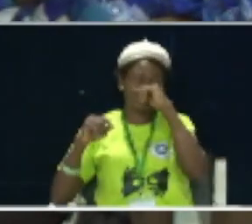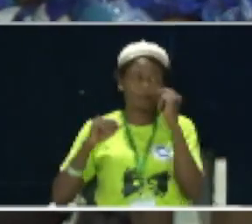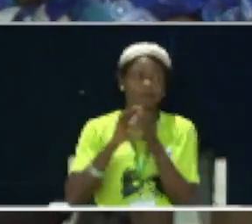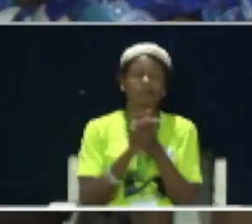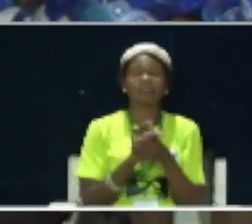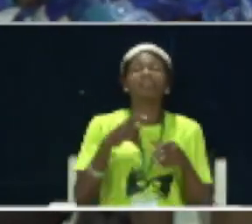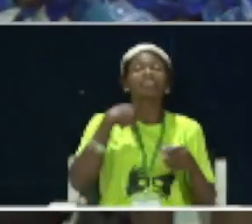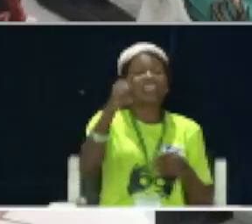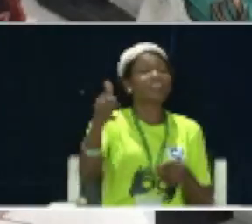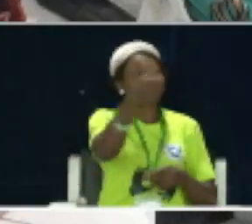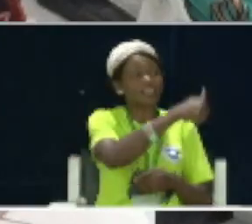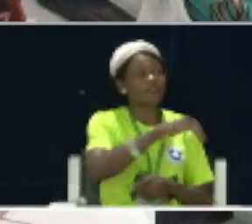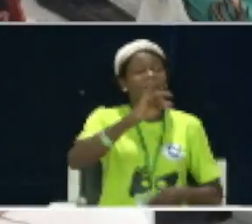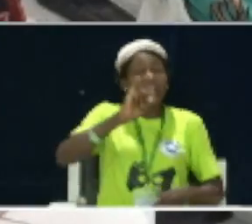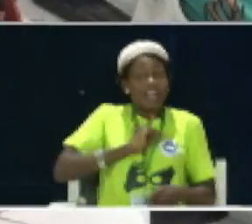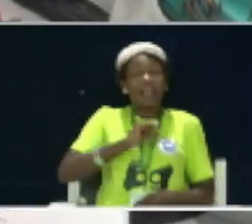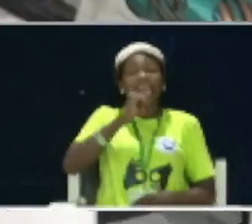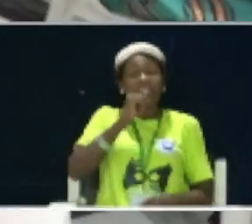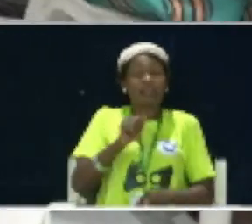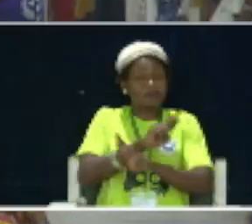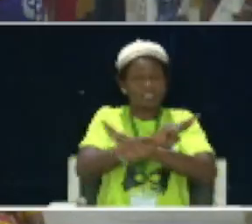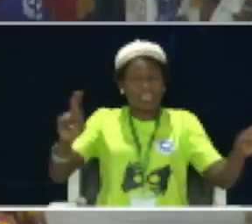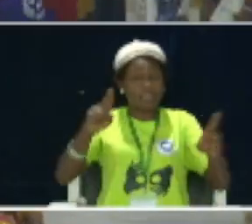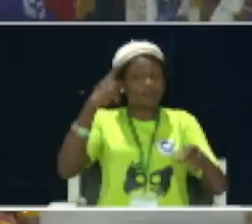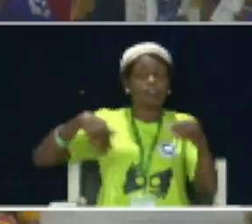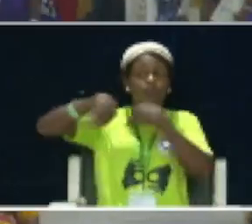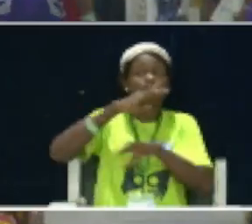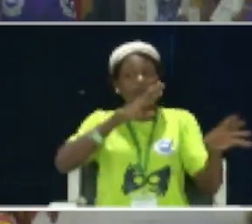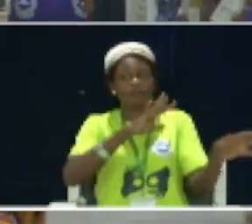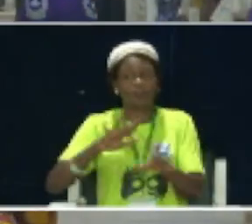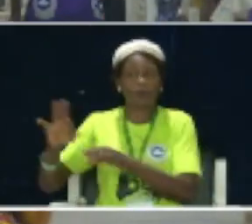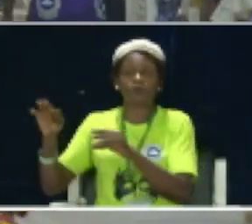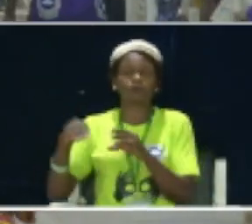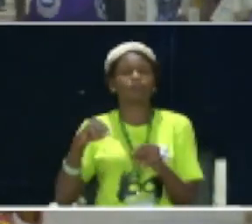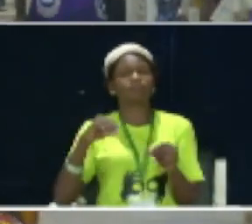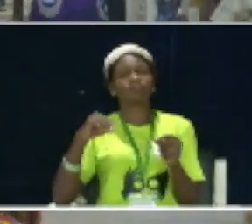Tell yourself, I am set for the overflow.